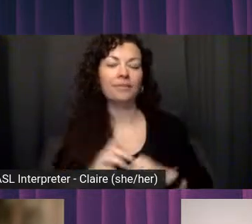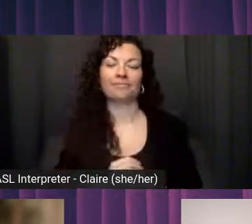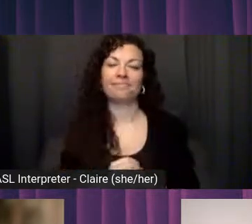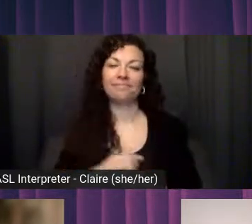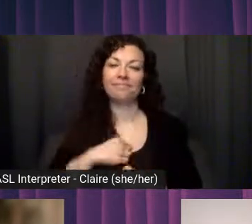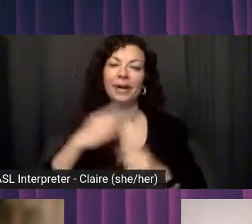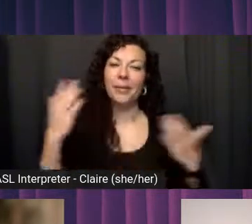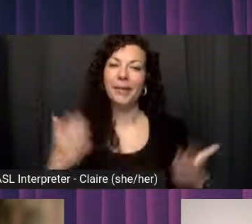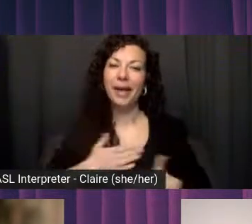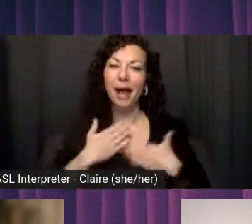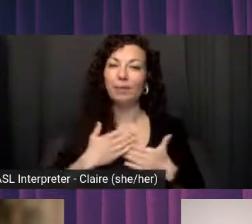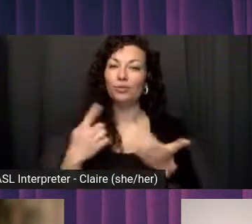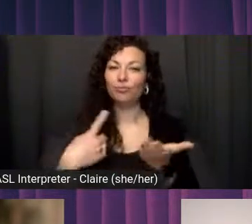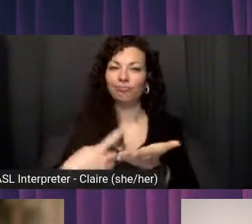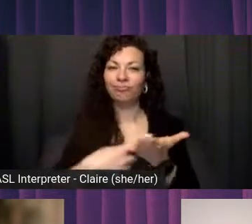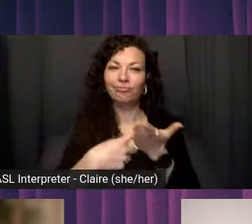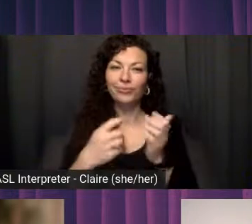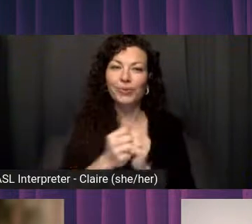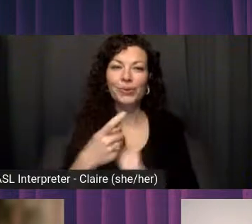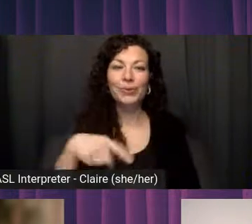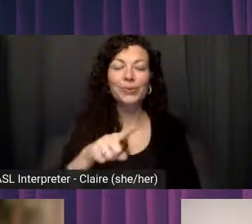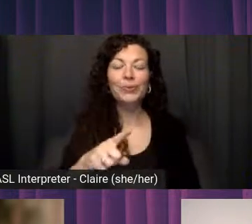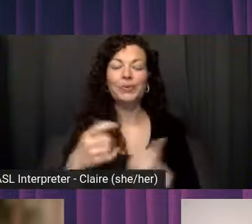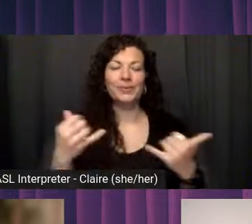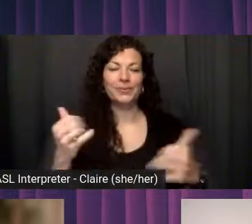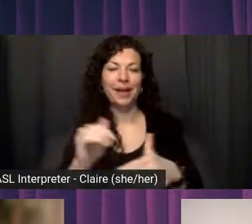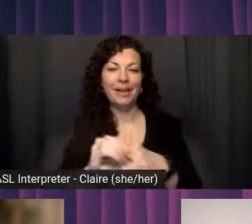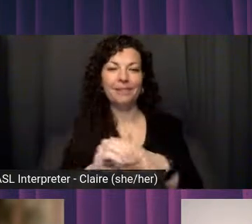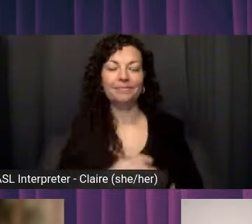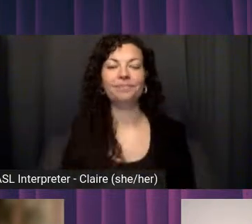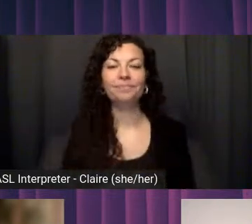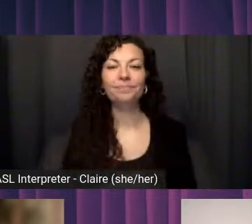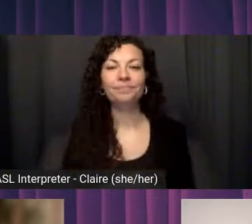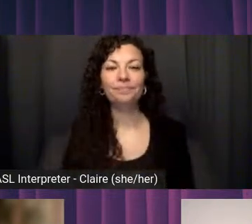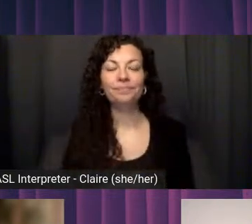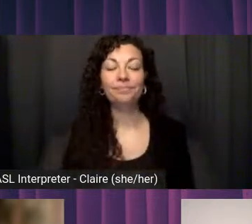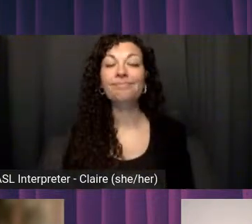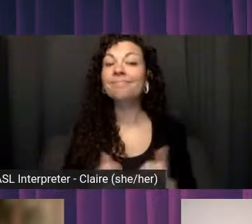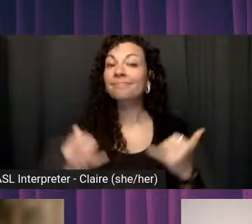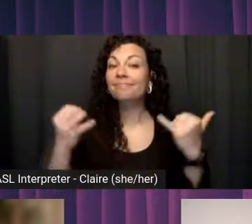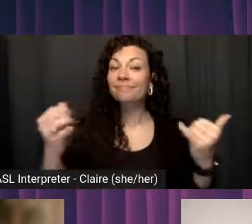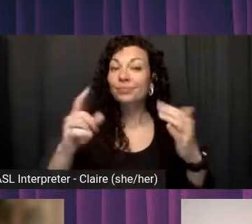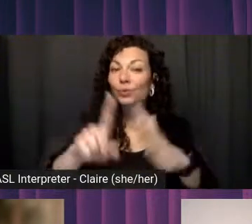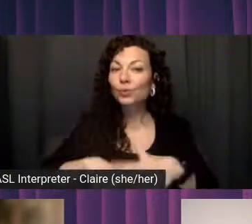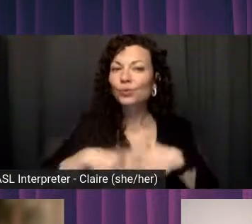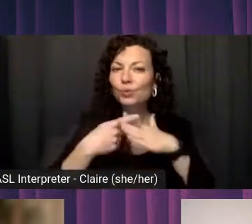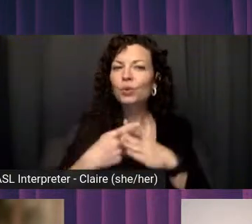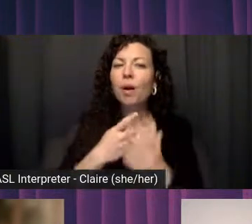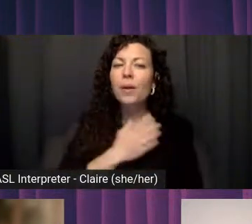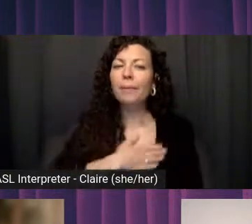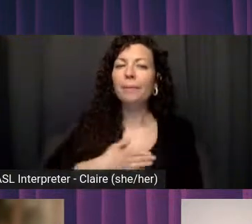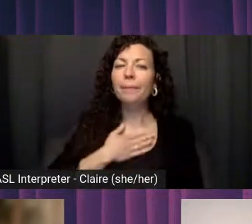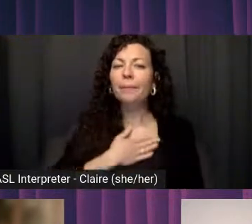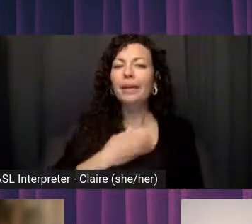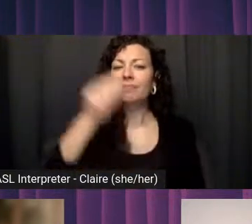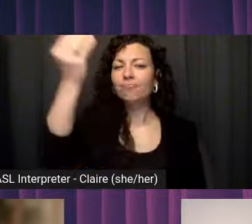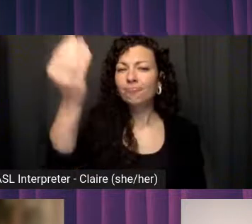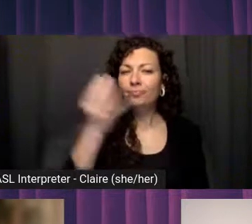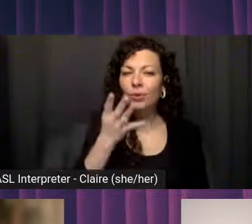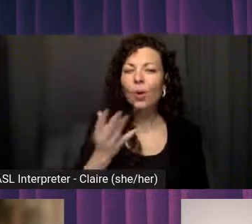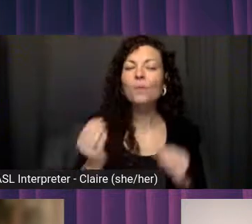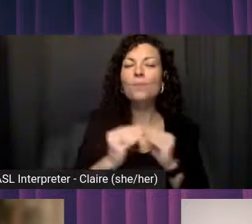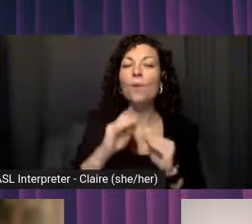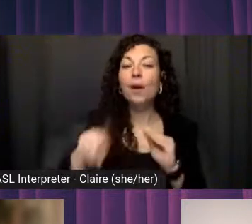So to start us off, please tell us a little bit more about you beyond